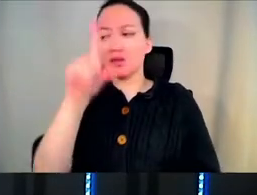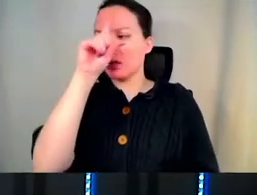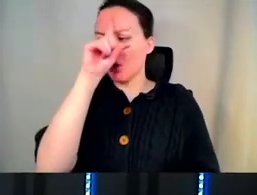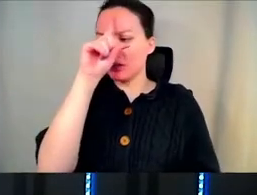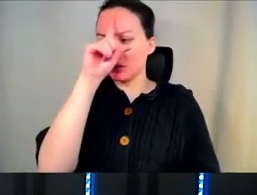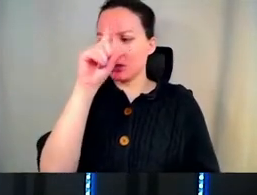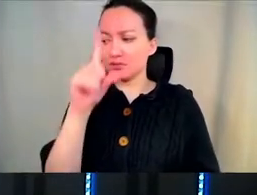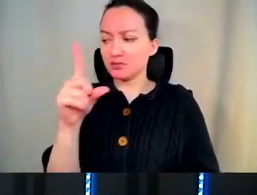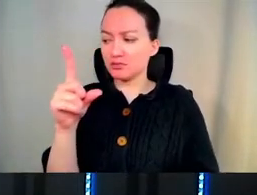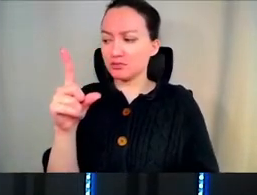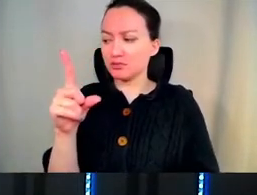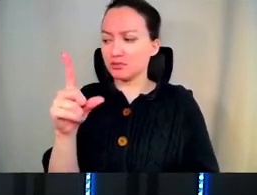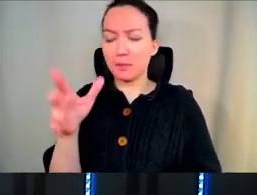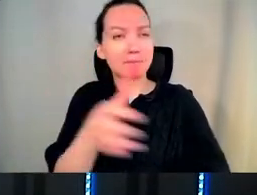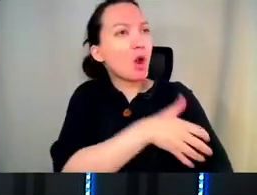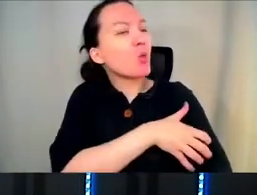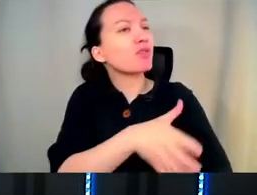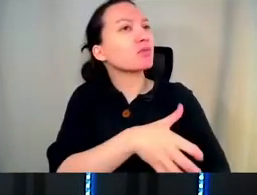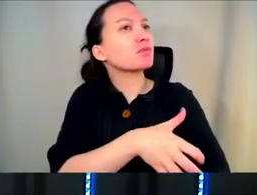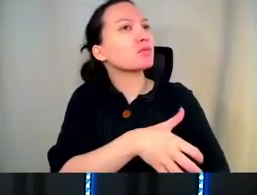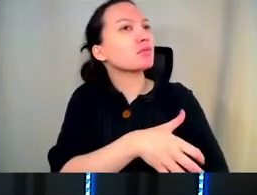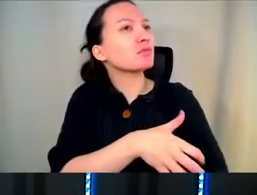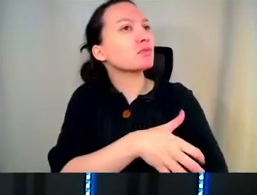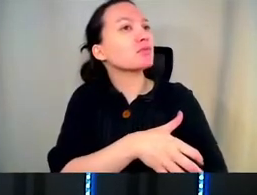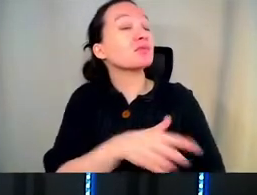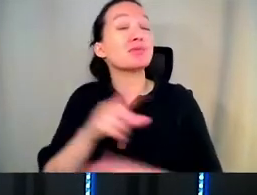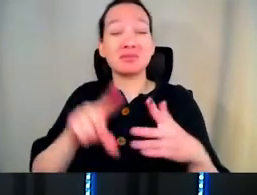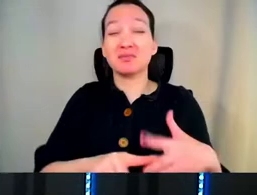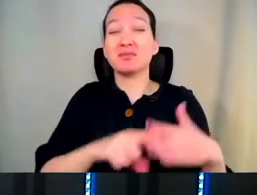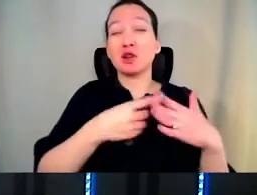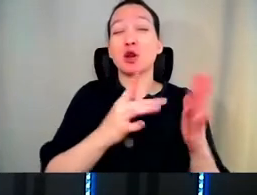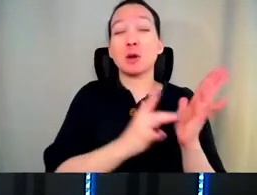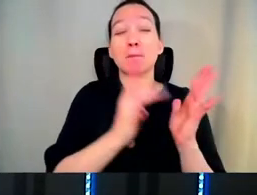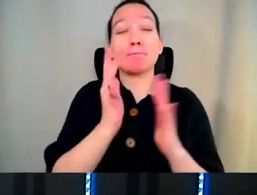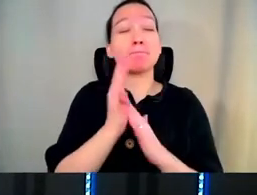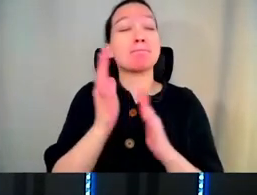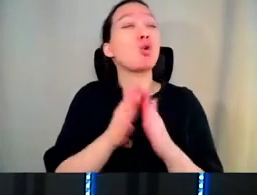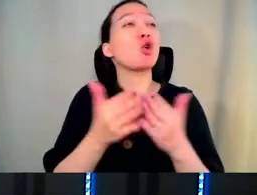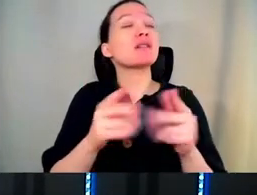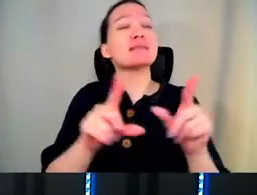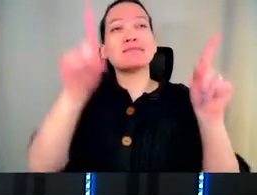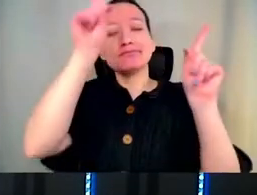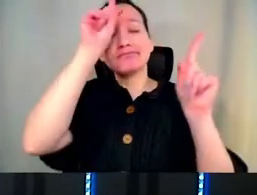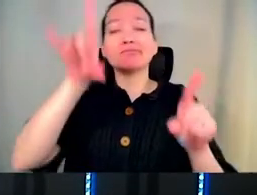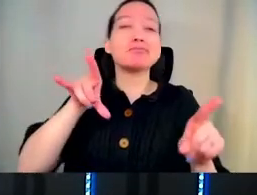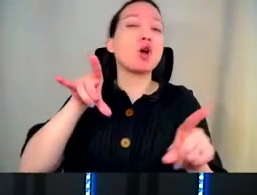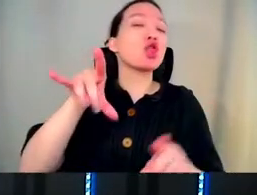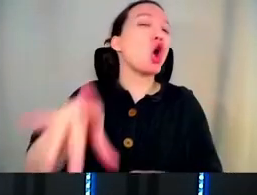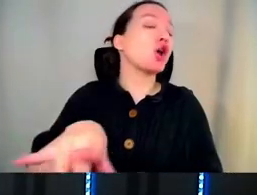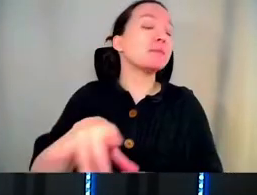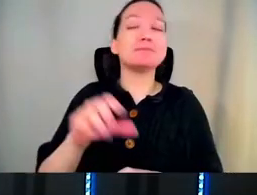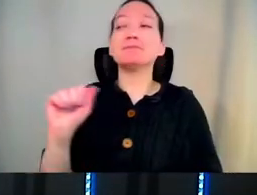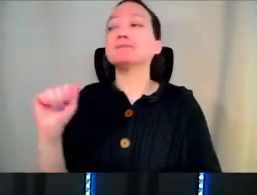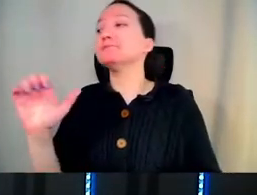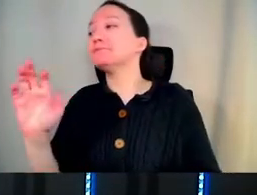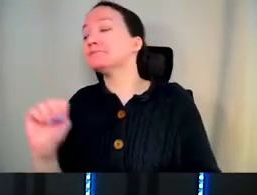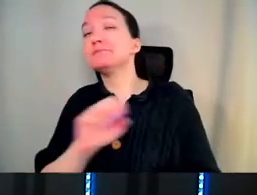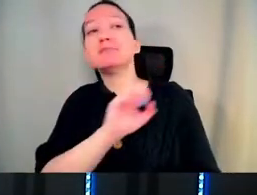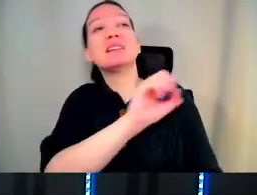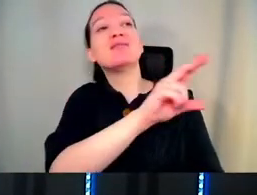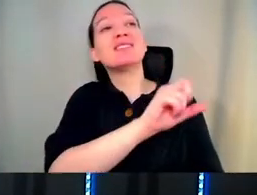incredibly powerful. I was thinking about the very beginning of the Bible. Satan just plants a thought in Adam and Eve's